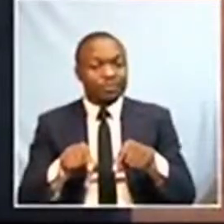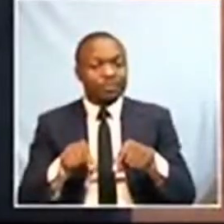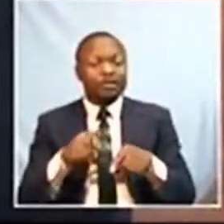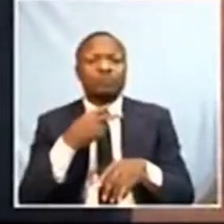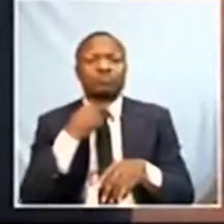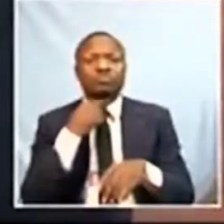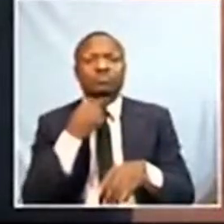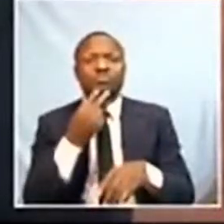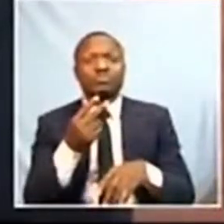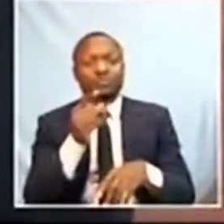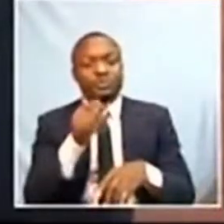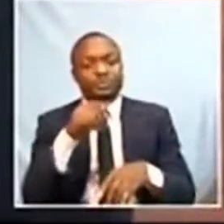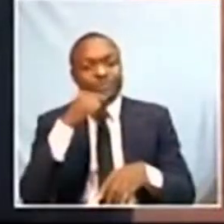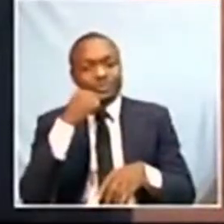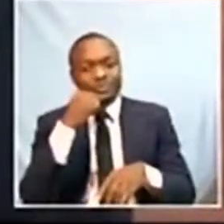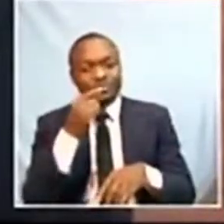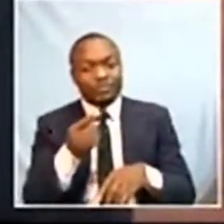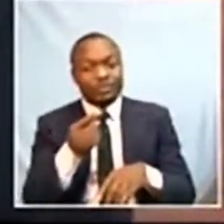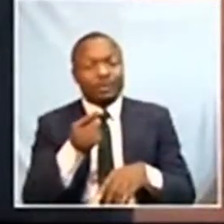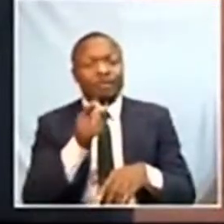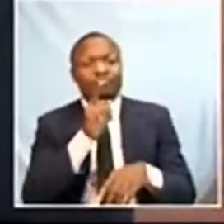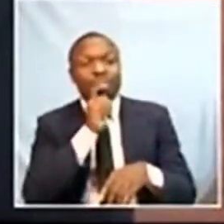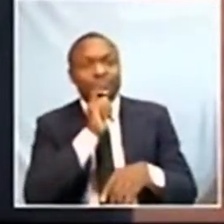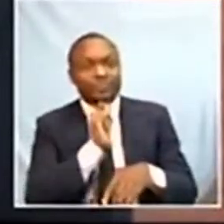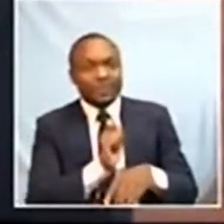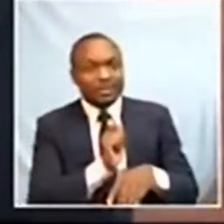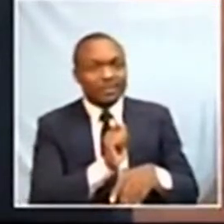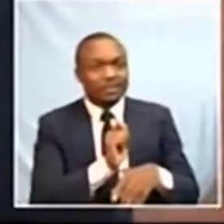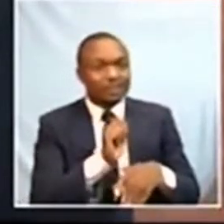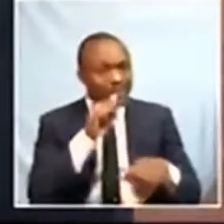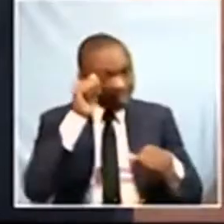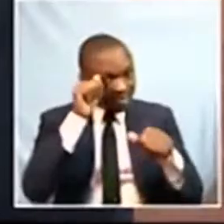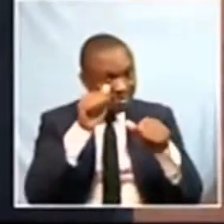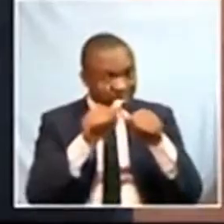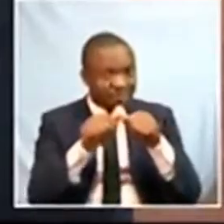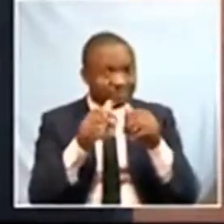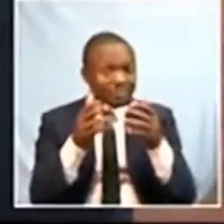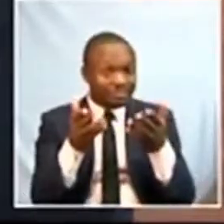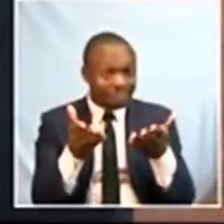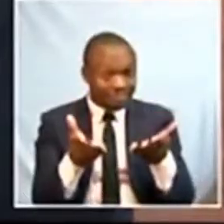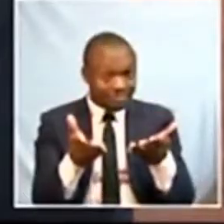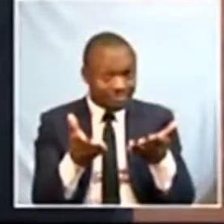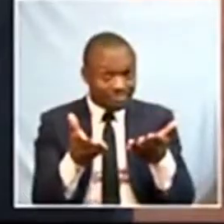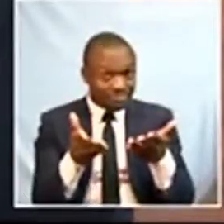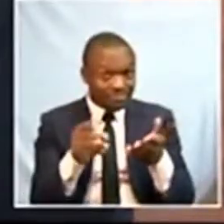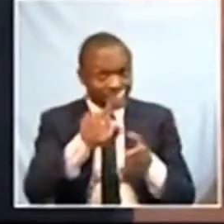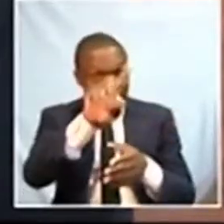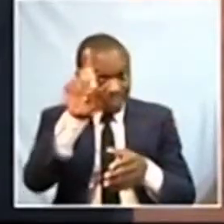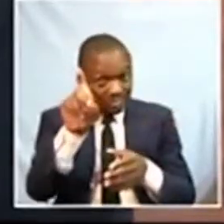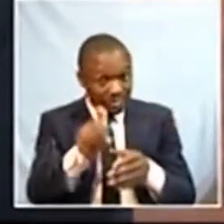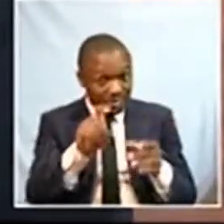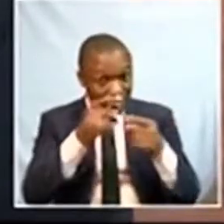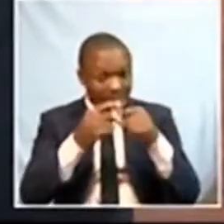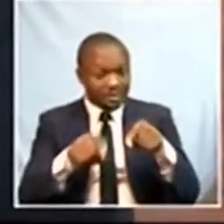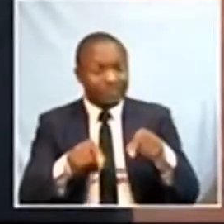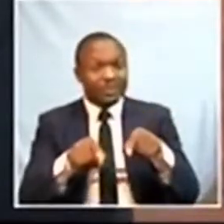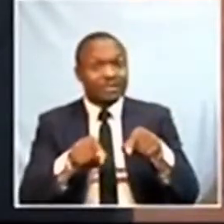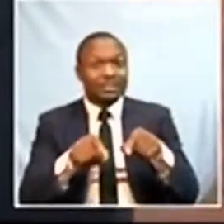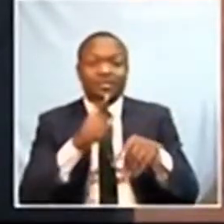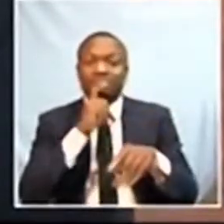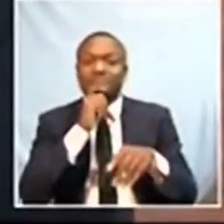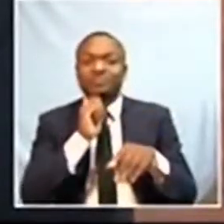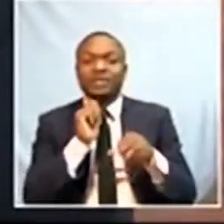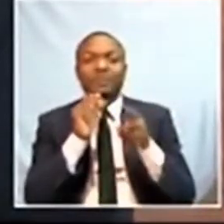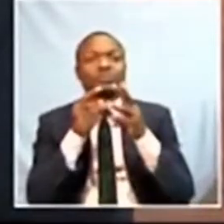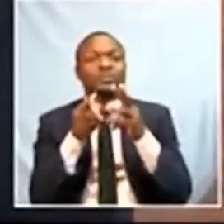Or like you've stated, gentleman's caution? Even the cautioning was in a gentle way.